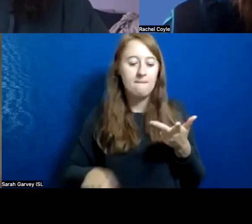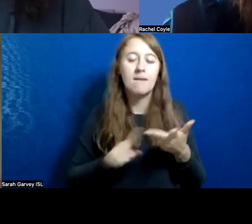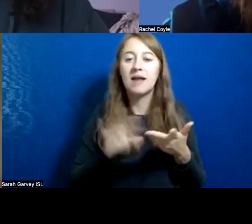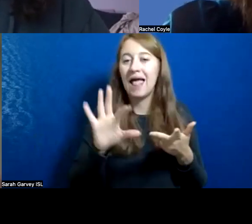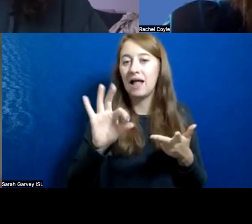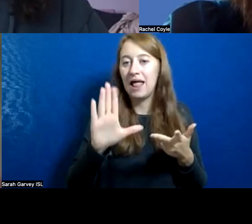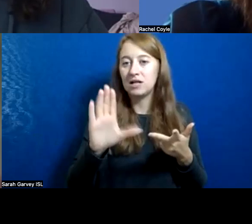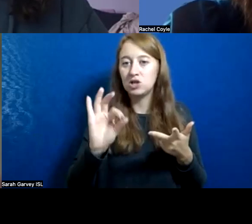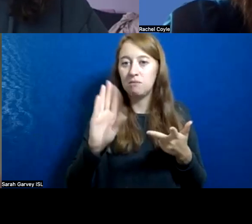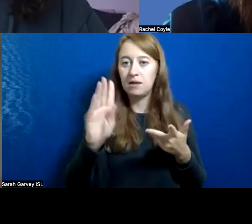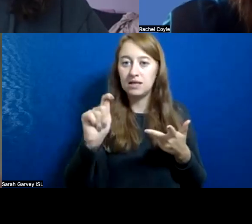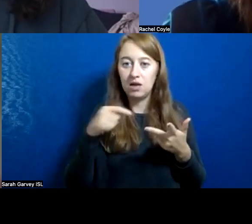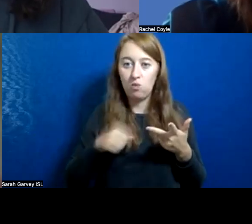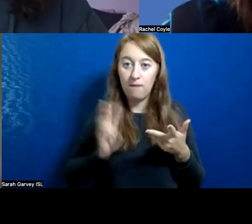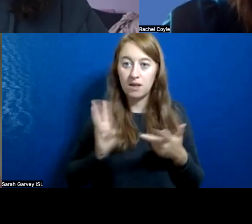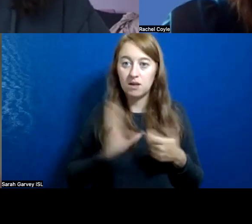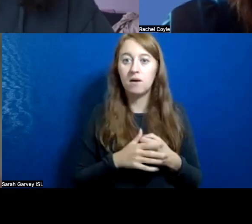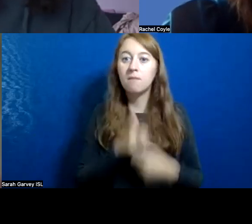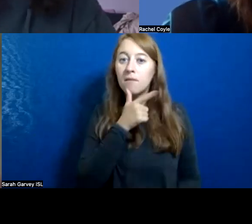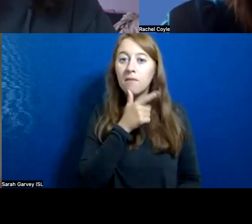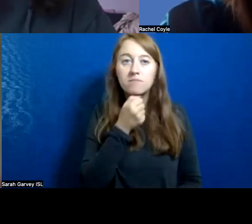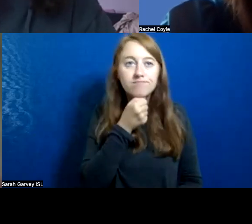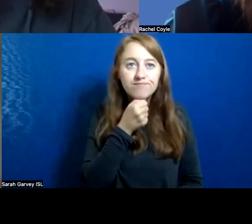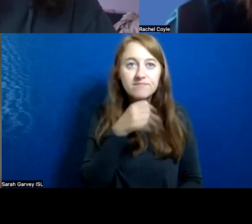Mike, there's your microphone there. Yeah.